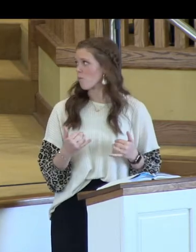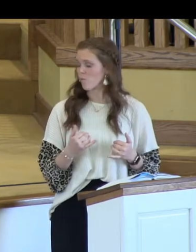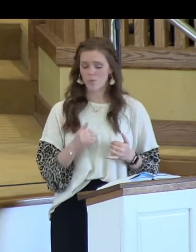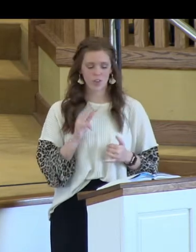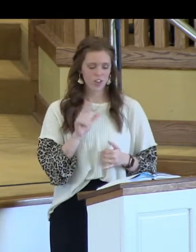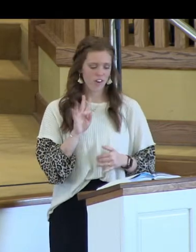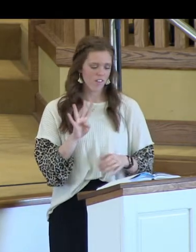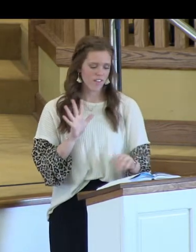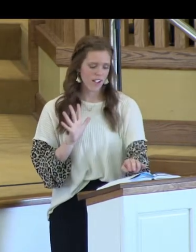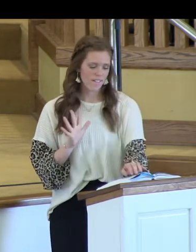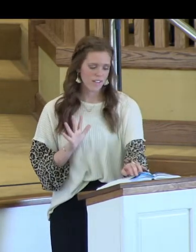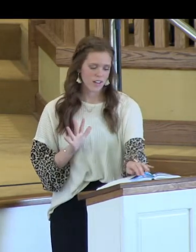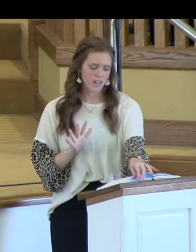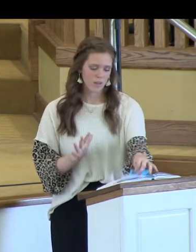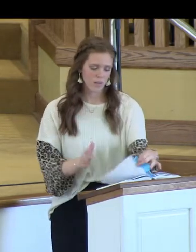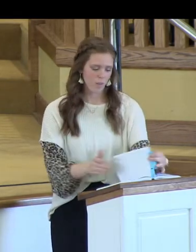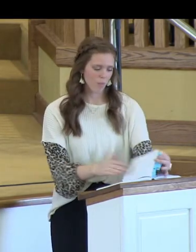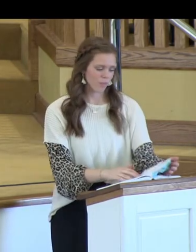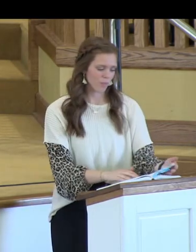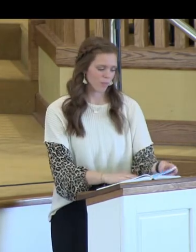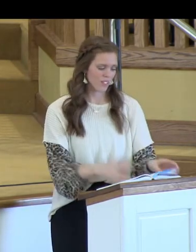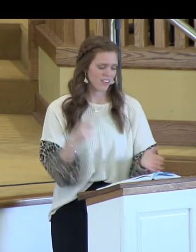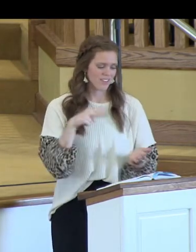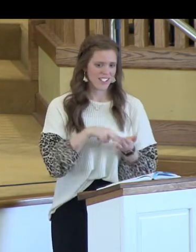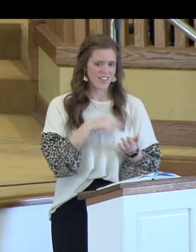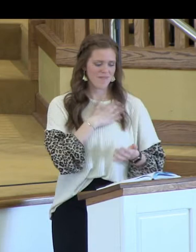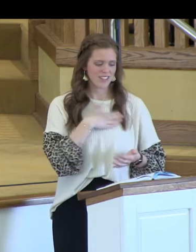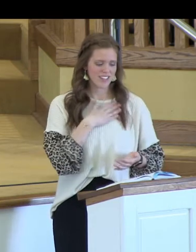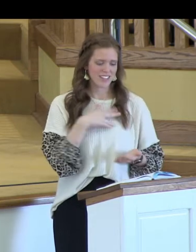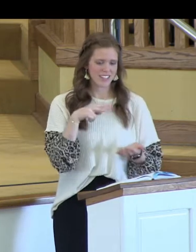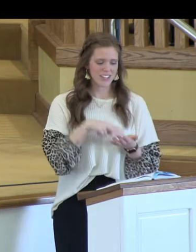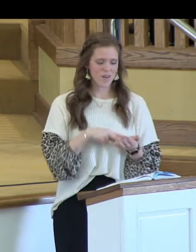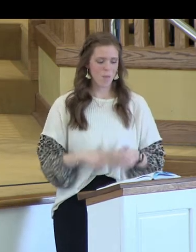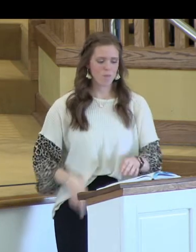Number 345, and stand up, stand up.